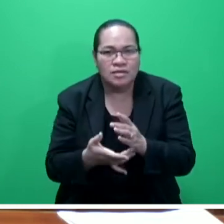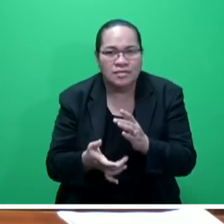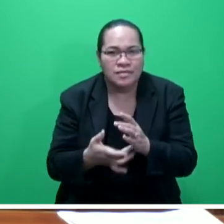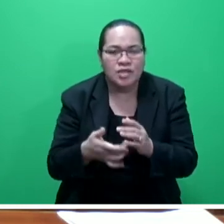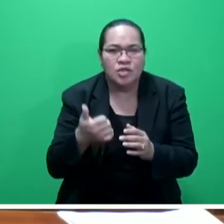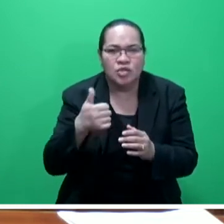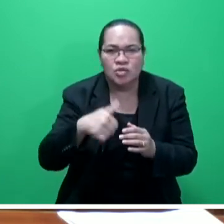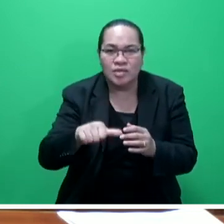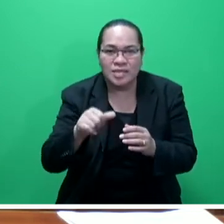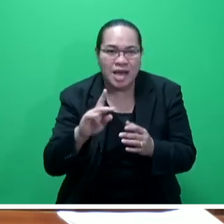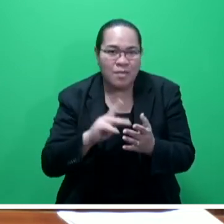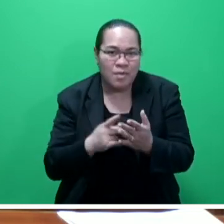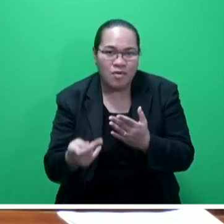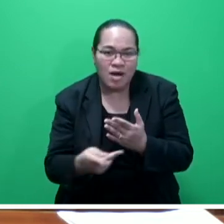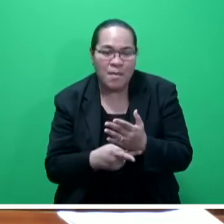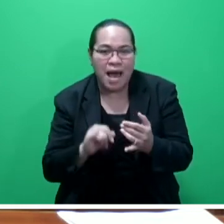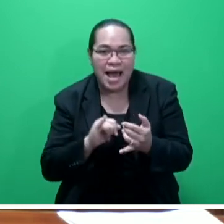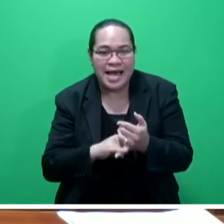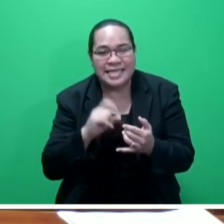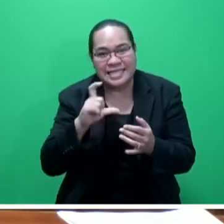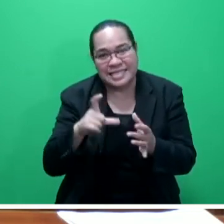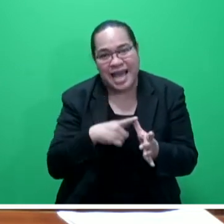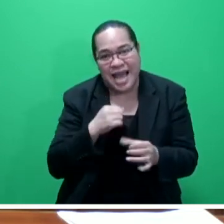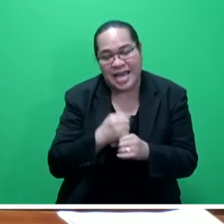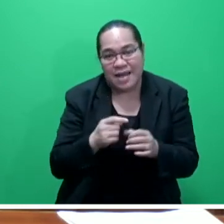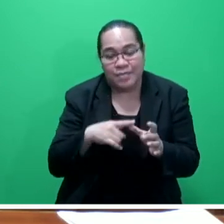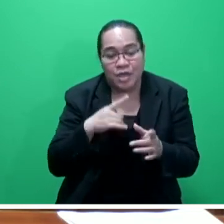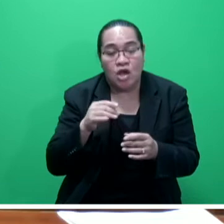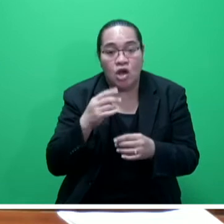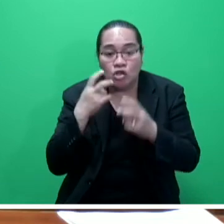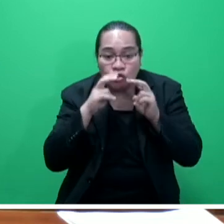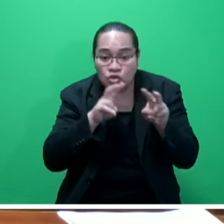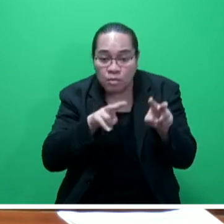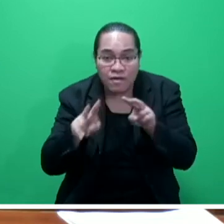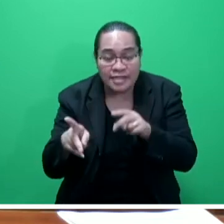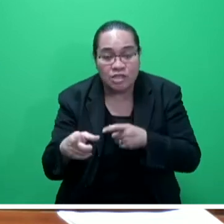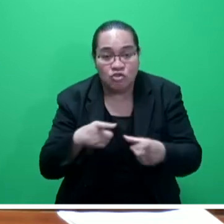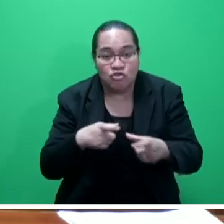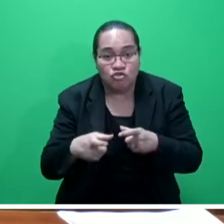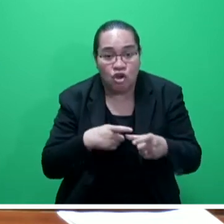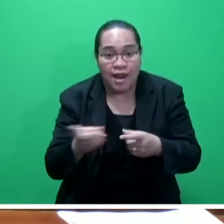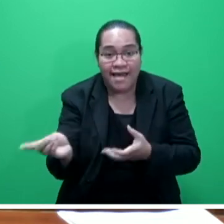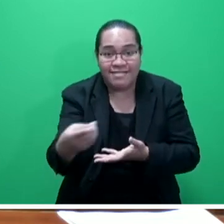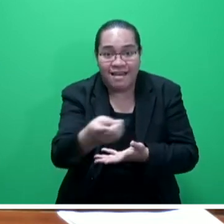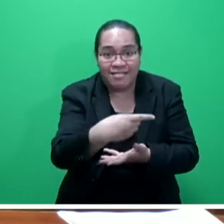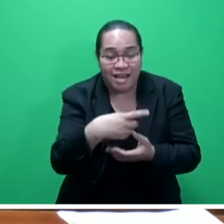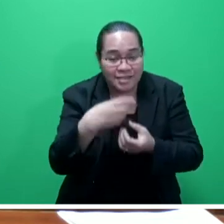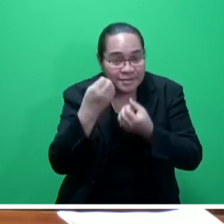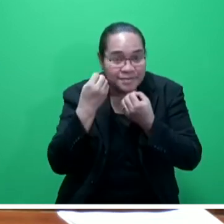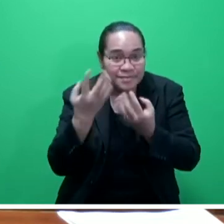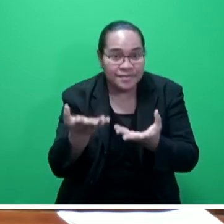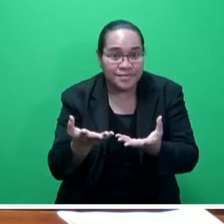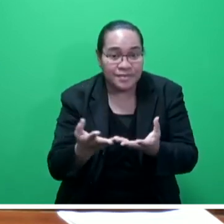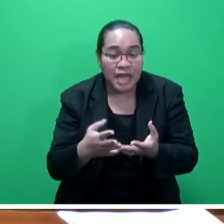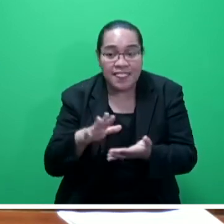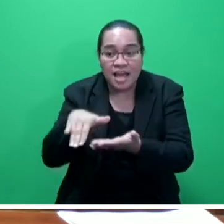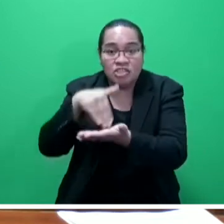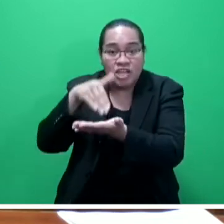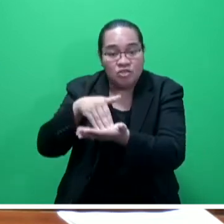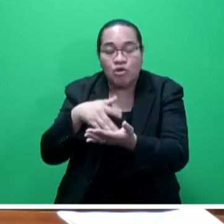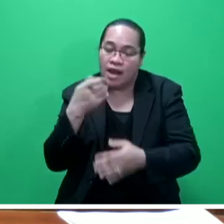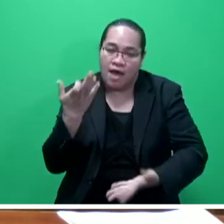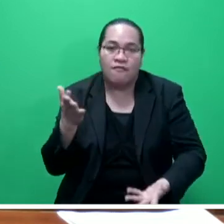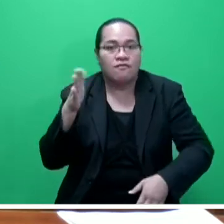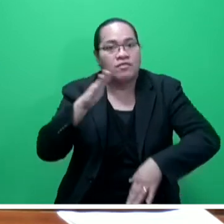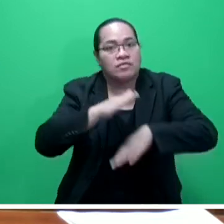SCADA, or supervisory control and data acquisition. The central region is almost fully engaged in this